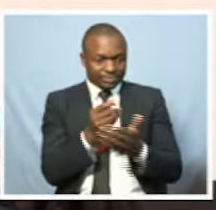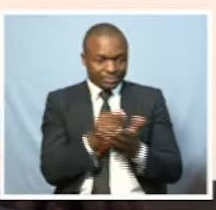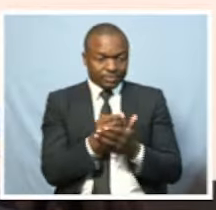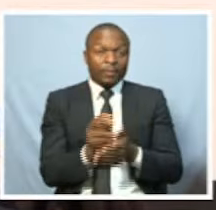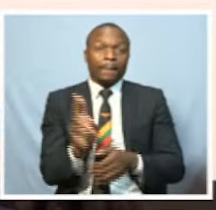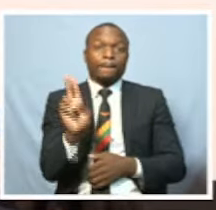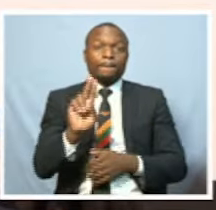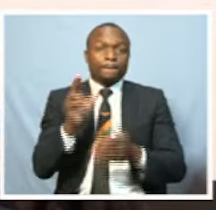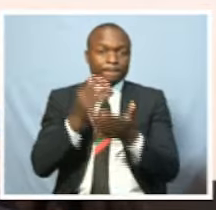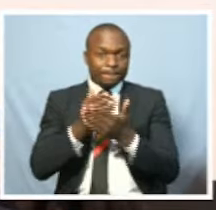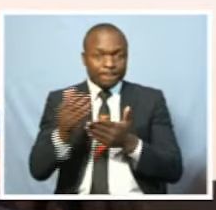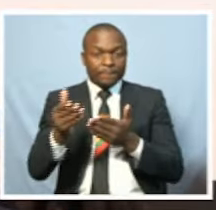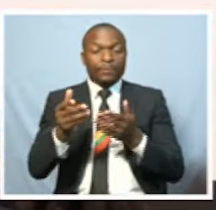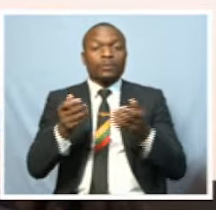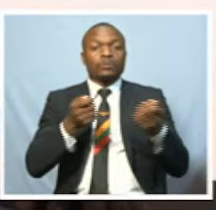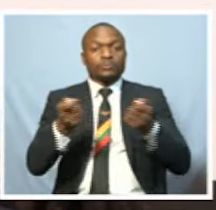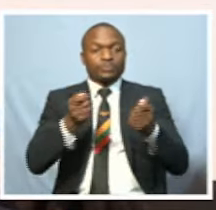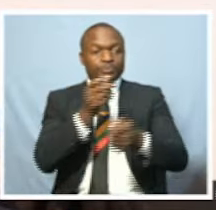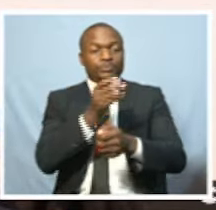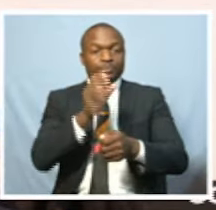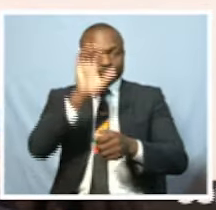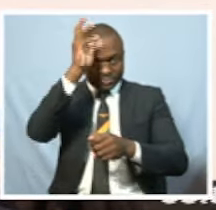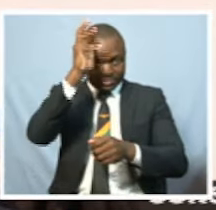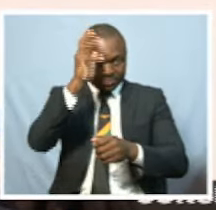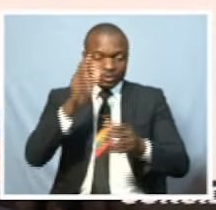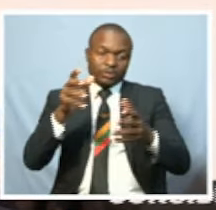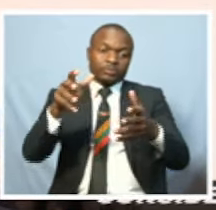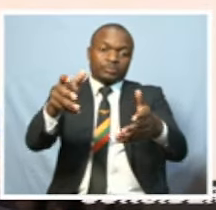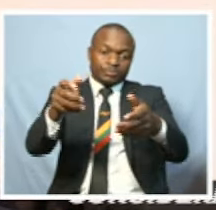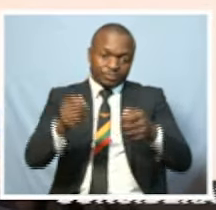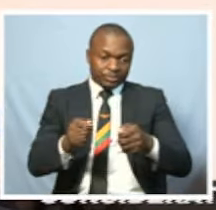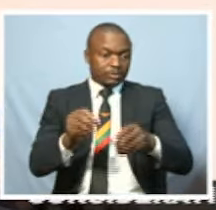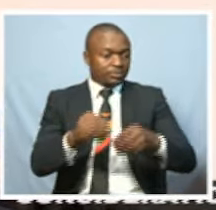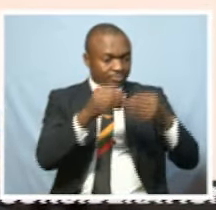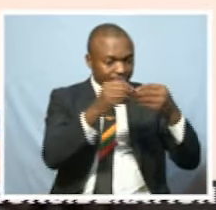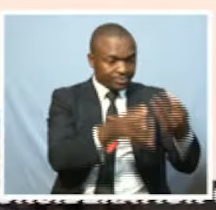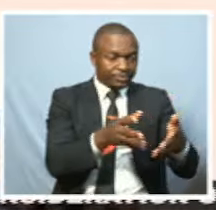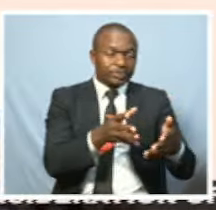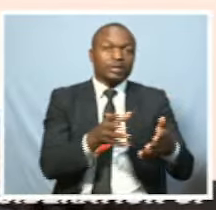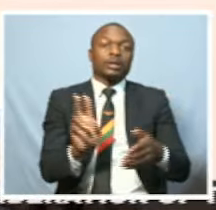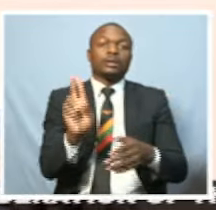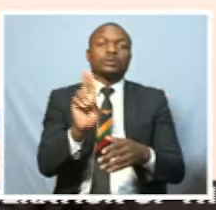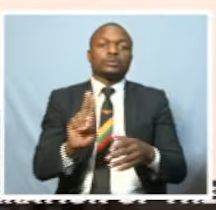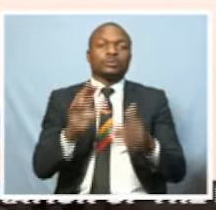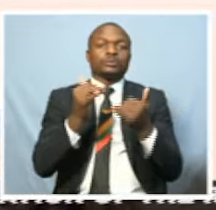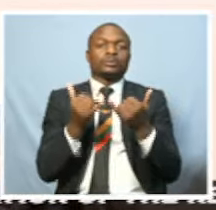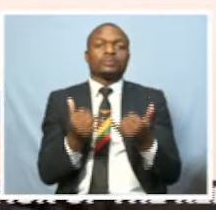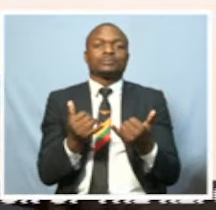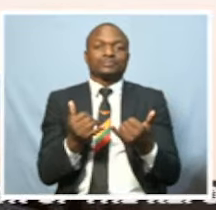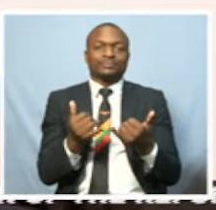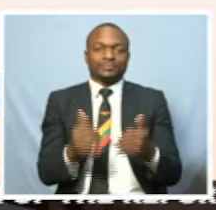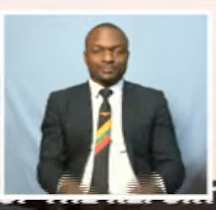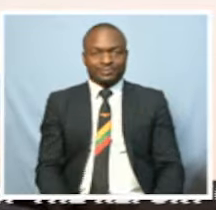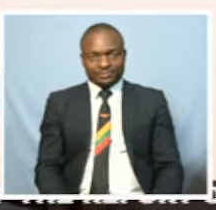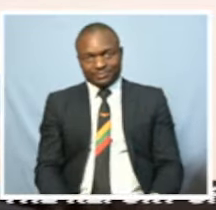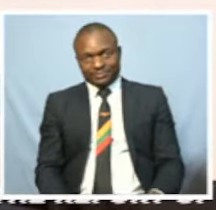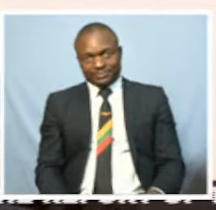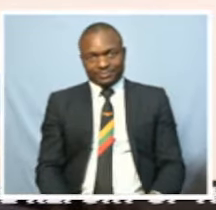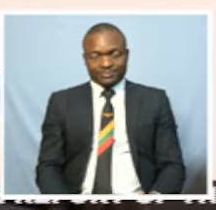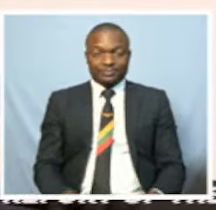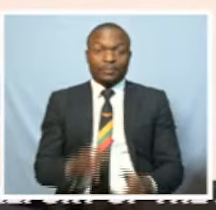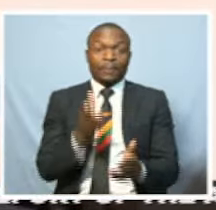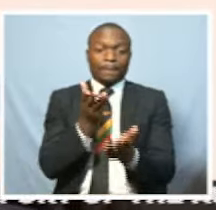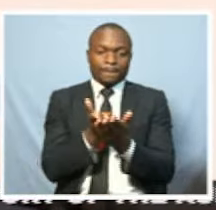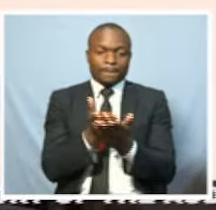were used to procure the ambulance, which was collected, handed over, and operational as we speak.